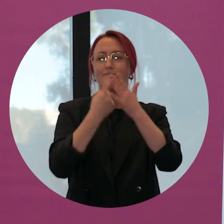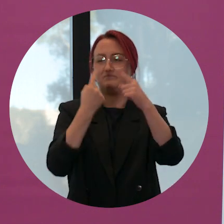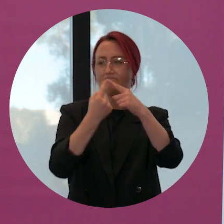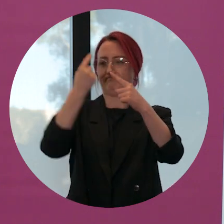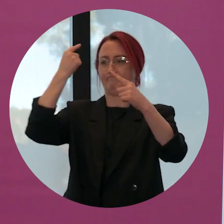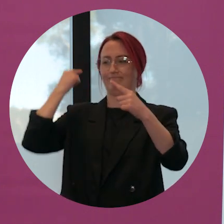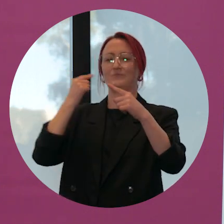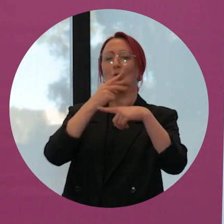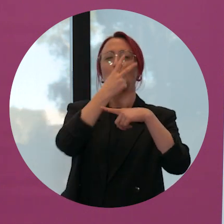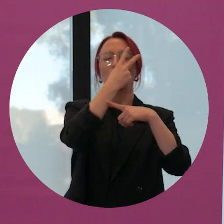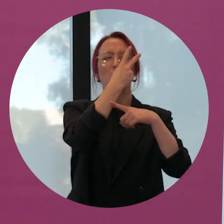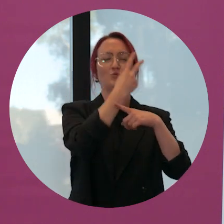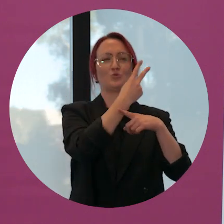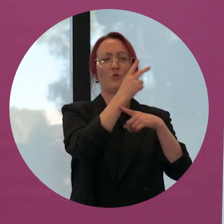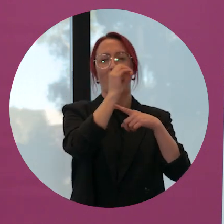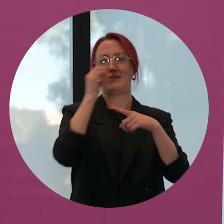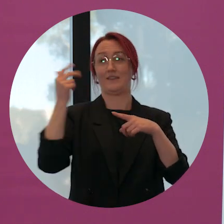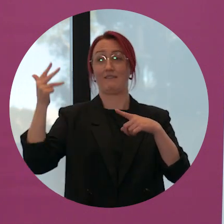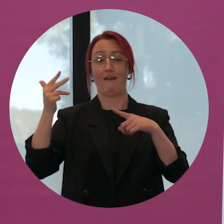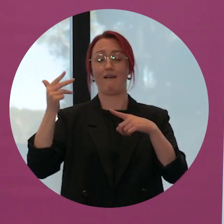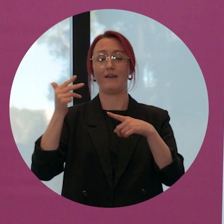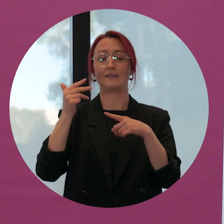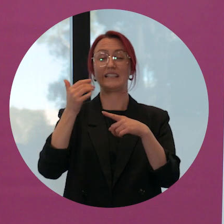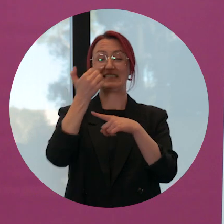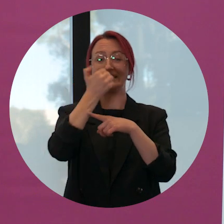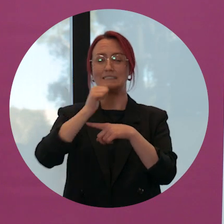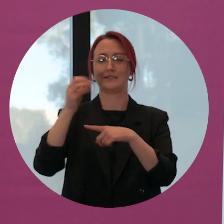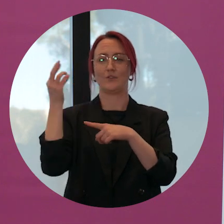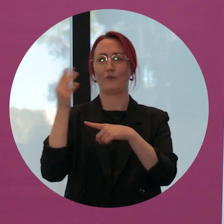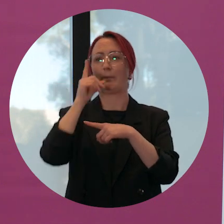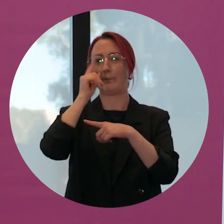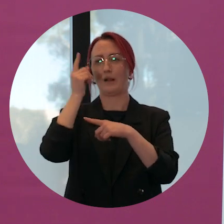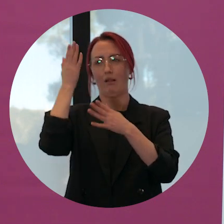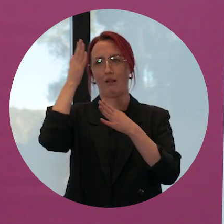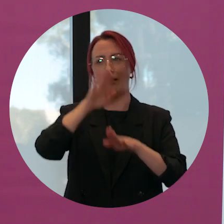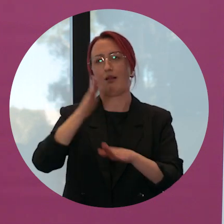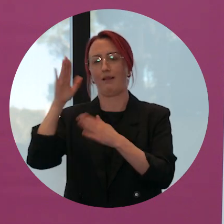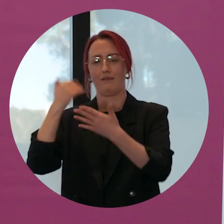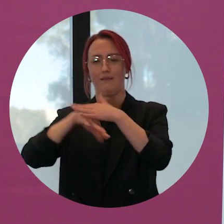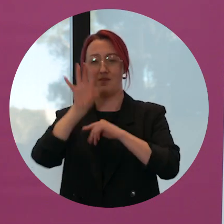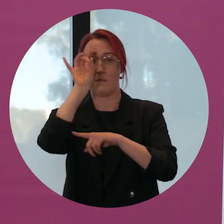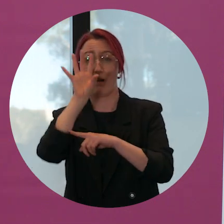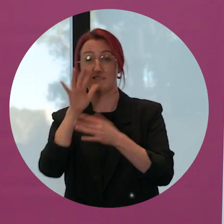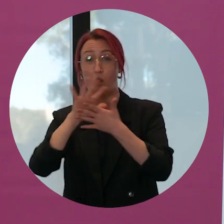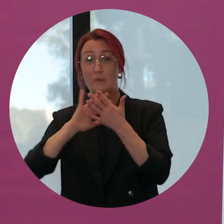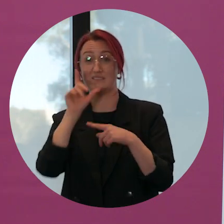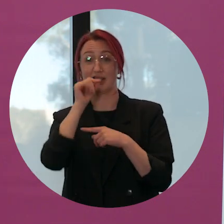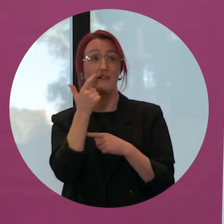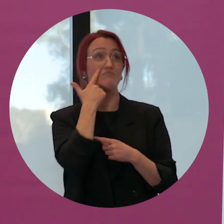2019, resulted in the tragic death of 63 people. So, can we get cobalt from somewhere